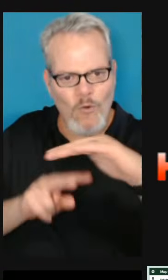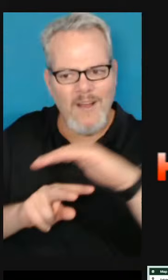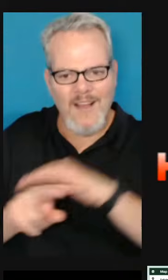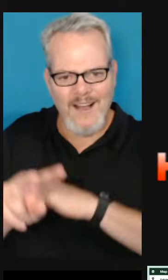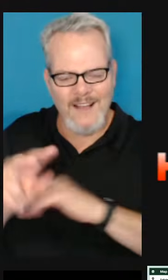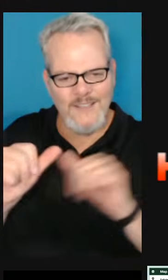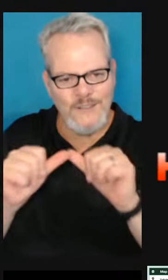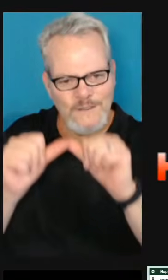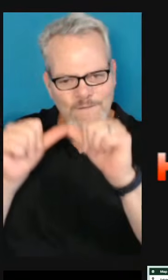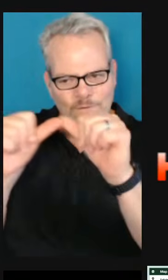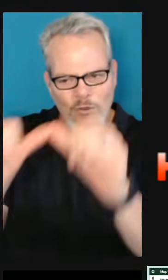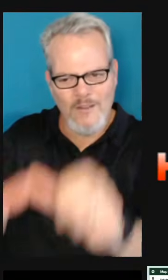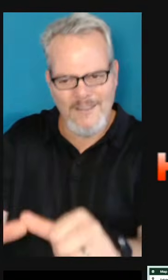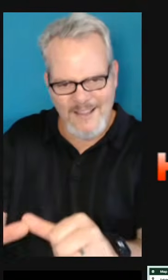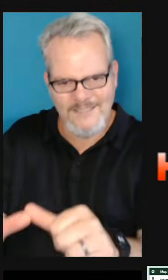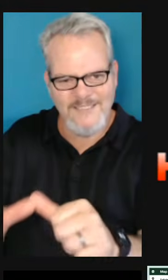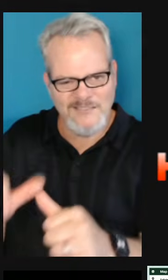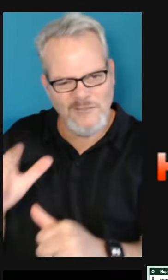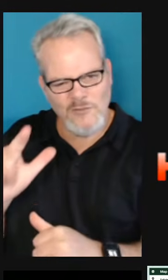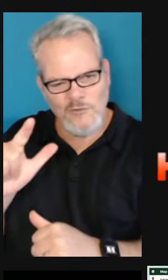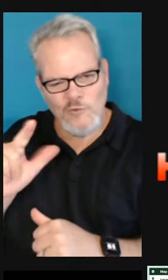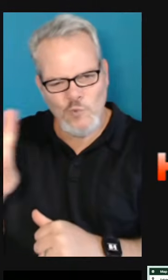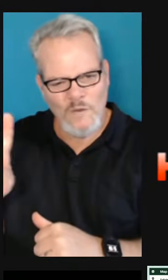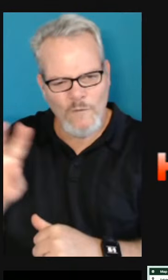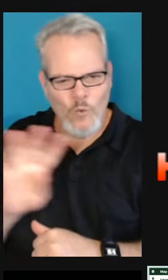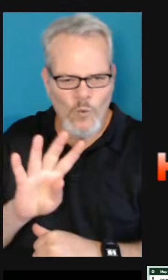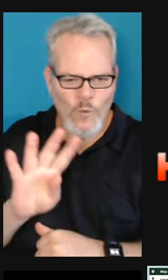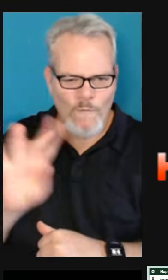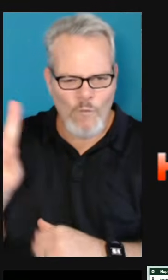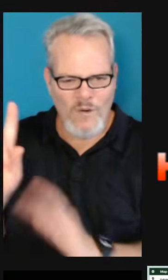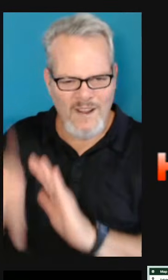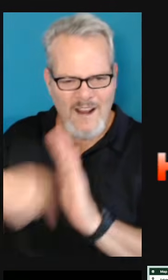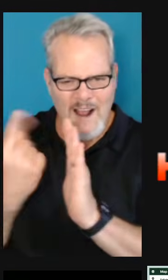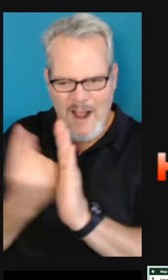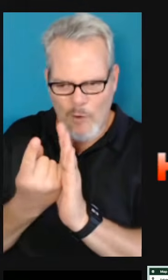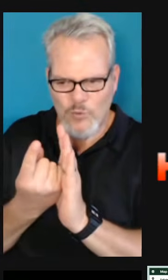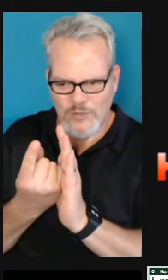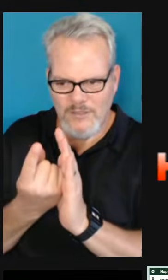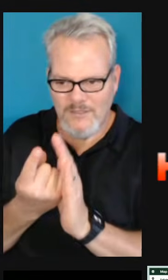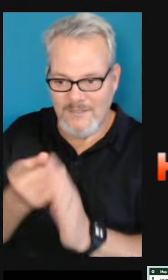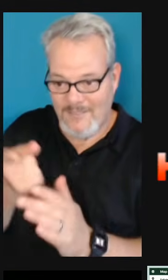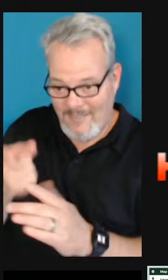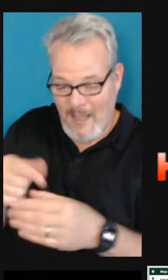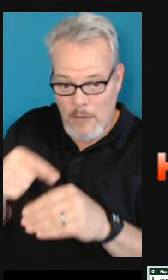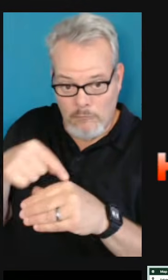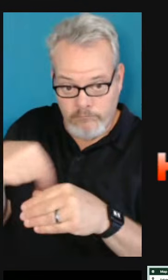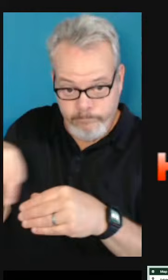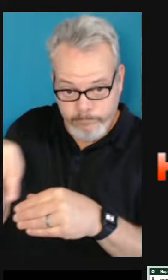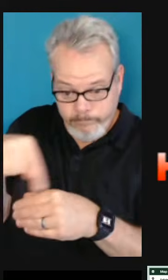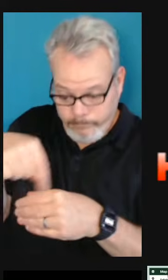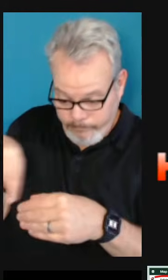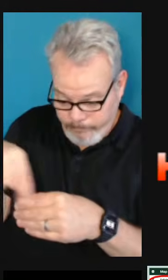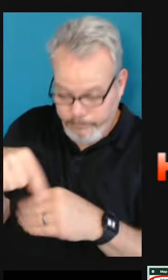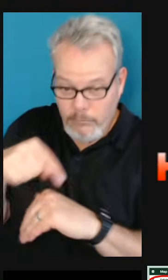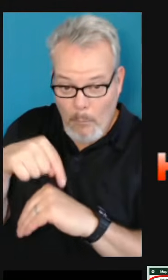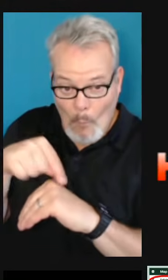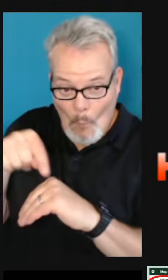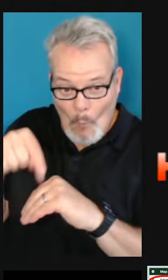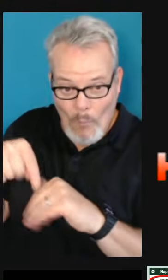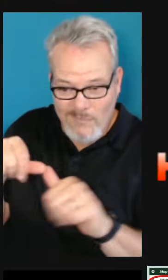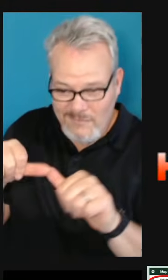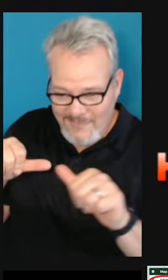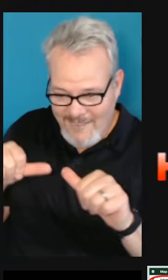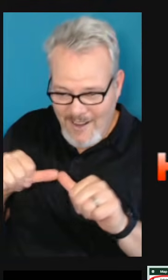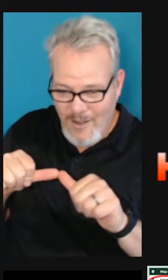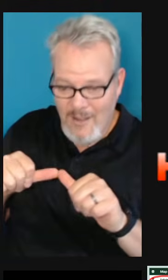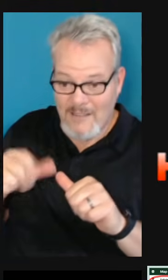next 24 or 48 hours of the emission source at Kīlauea, and the SO2,